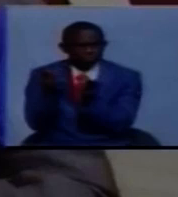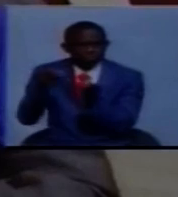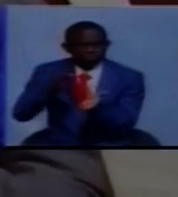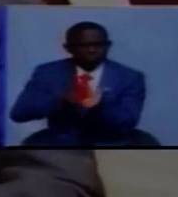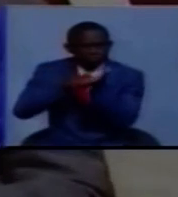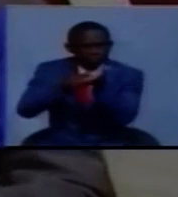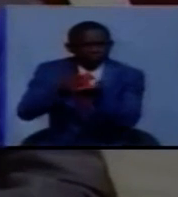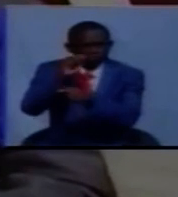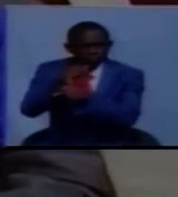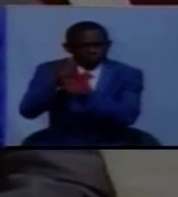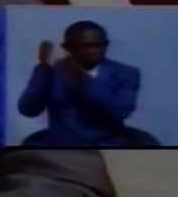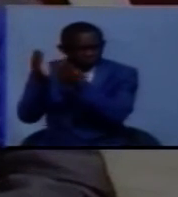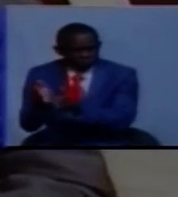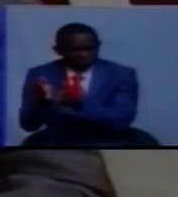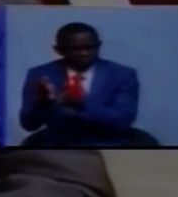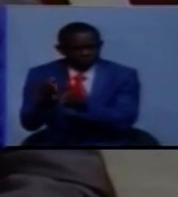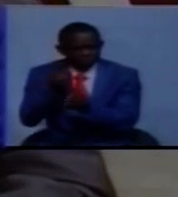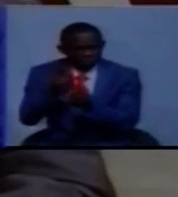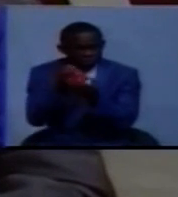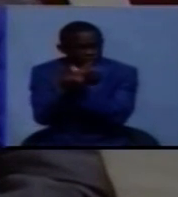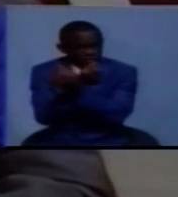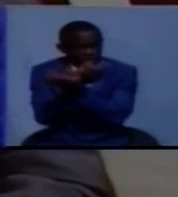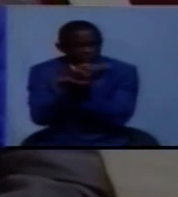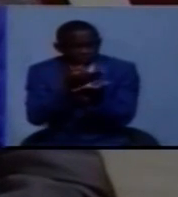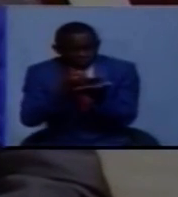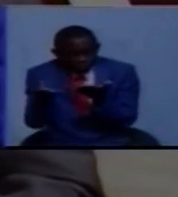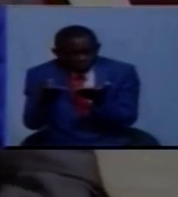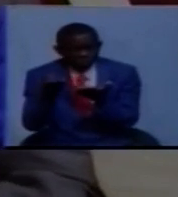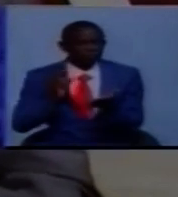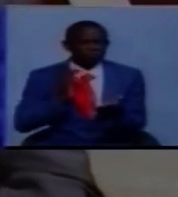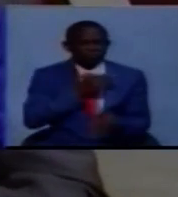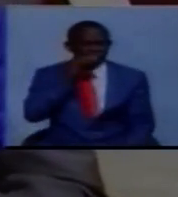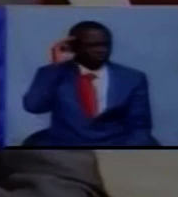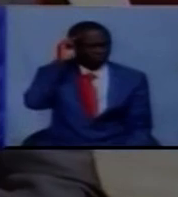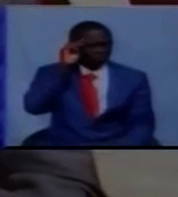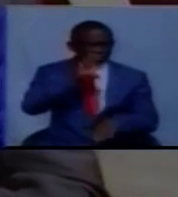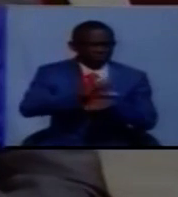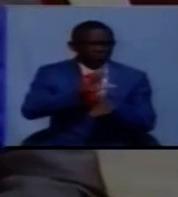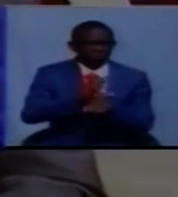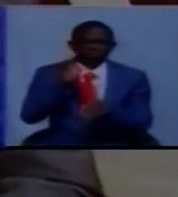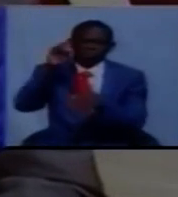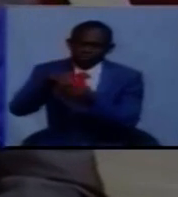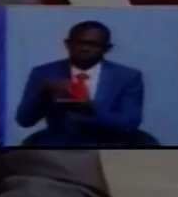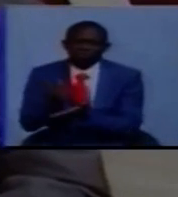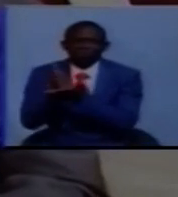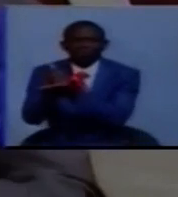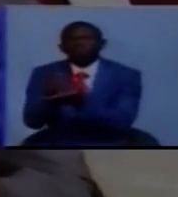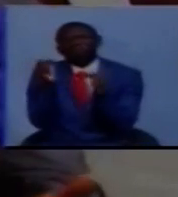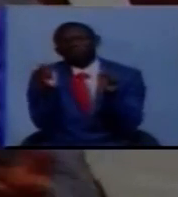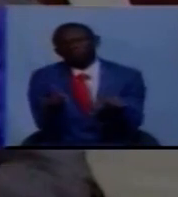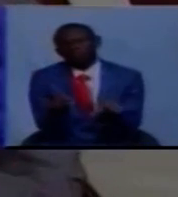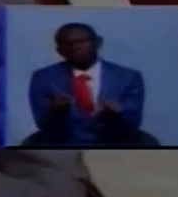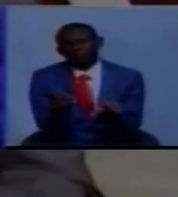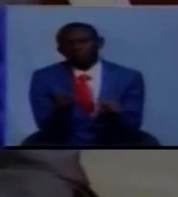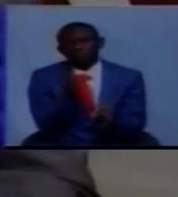it fails, that is the only time we can be able to intervene. The working conditions here, if we are to send an inspector, they will